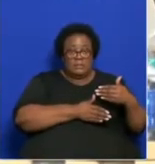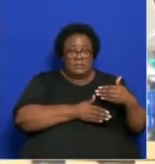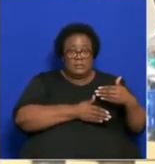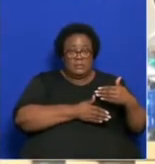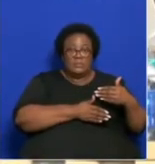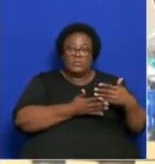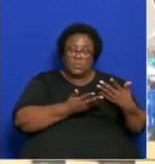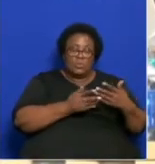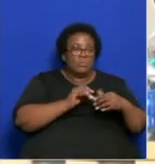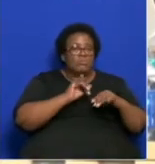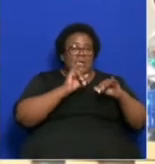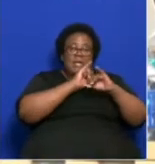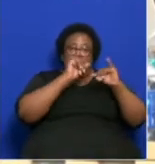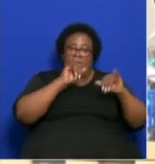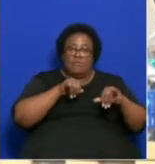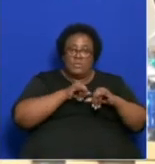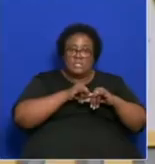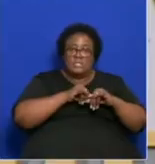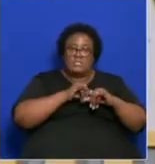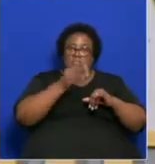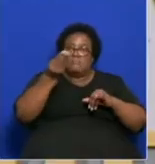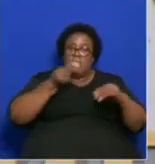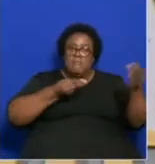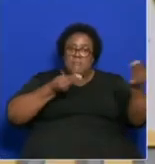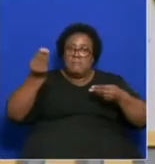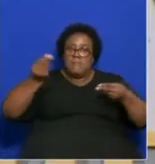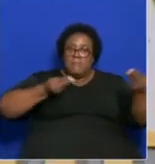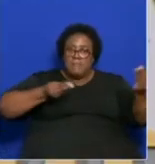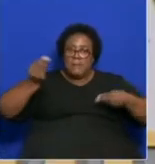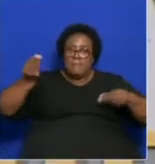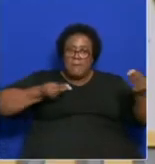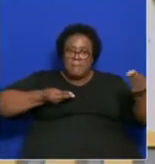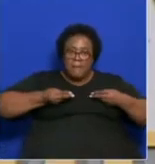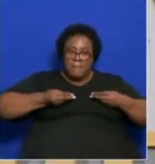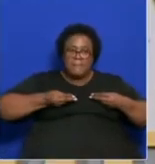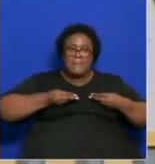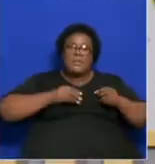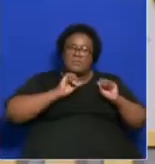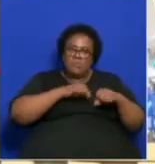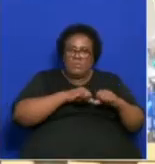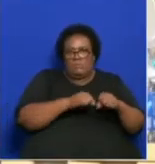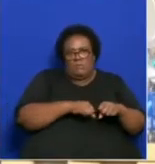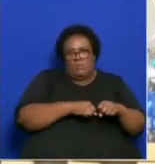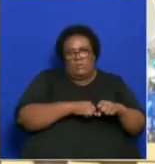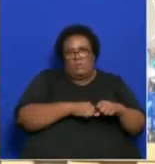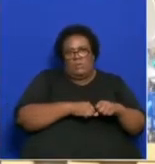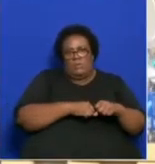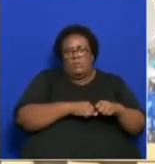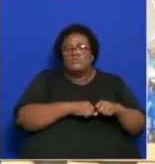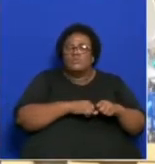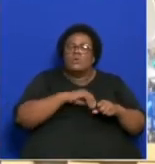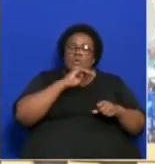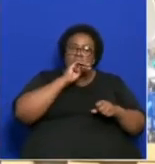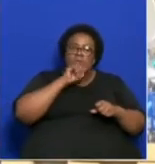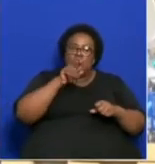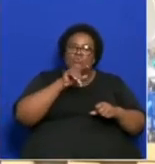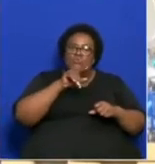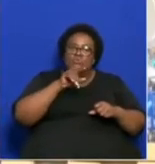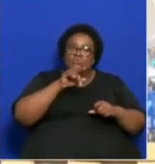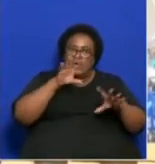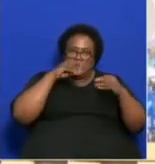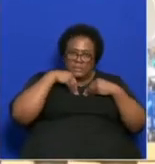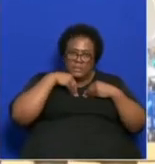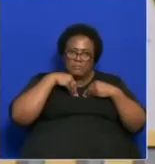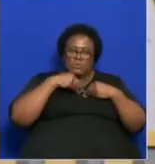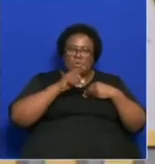are submitted. So that possibility is there. So in short, you accept the correctness of what Mrs. Kakane is